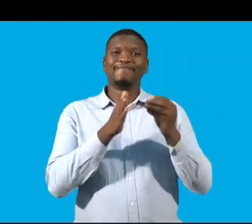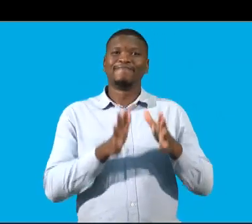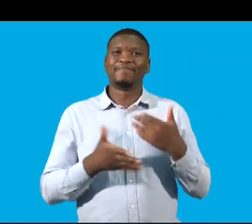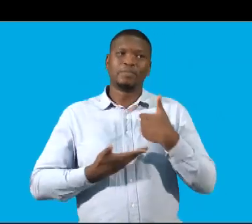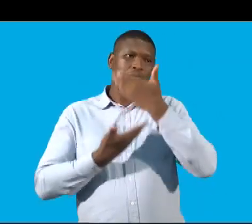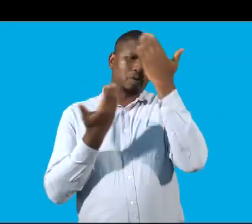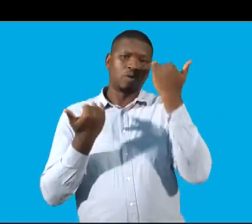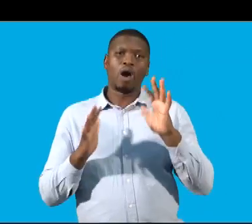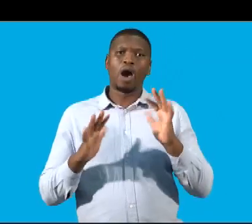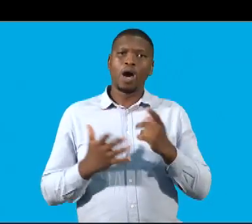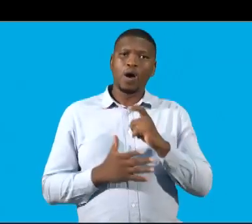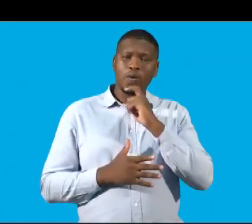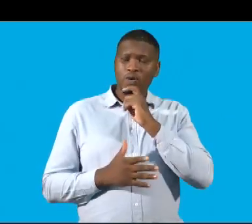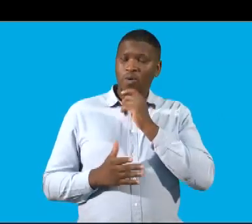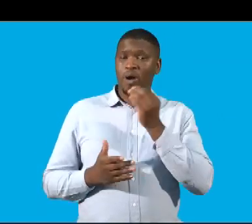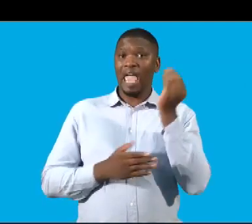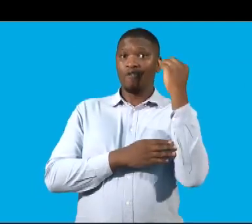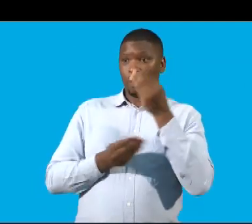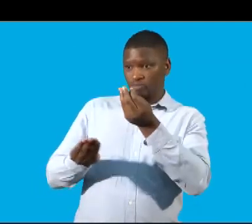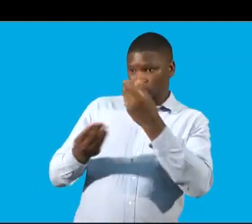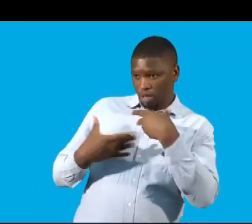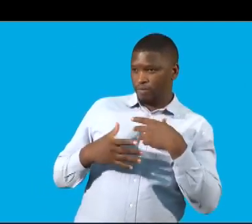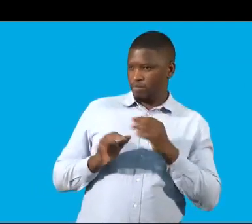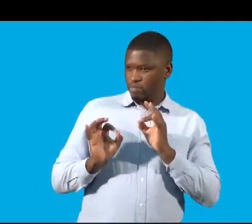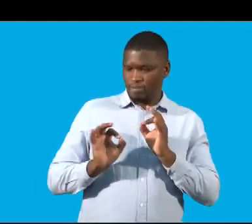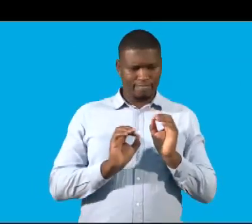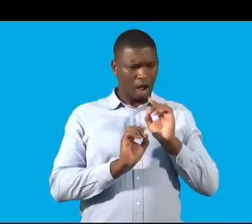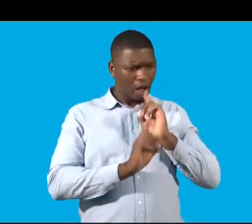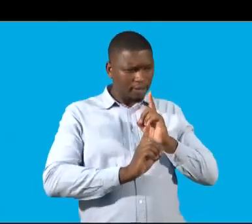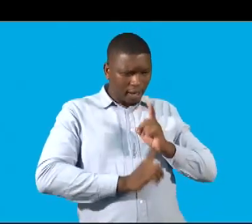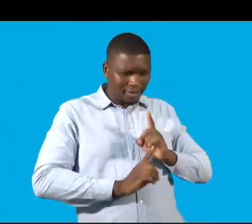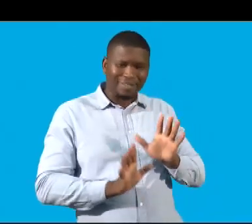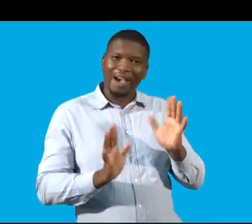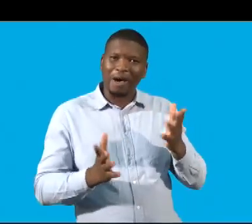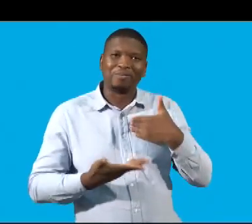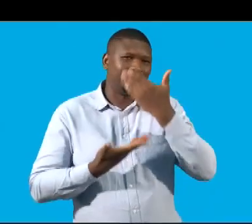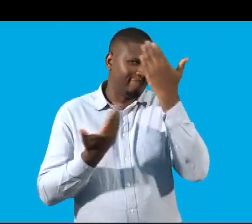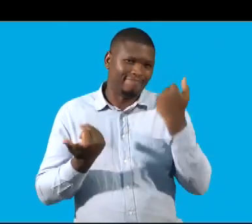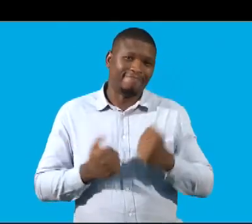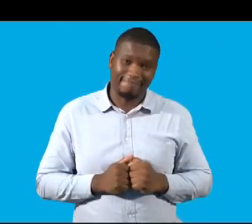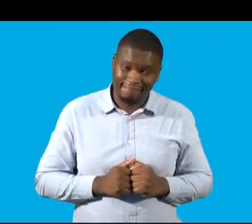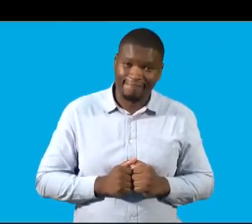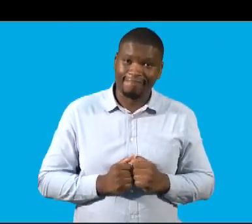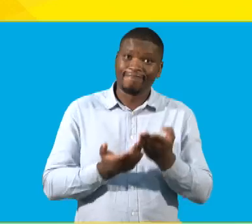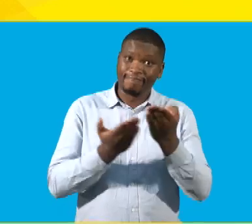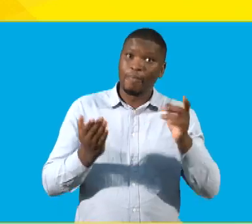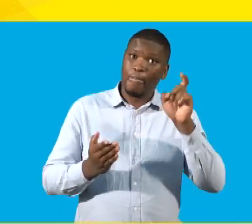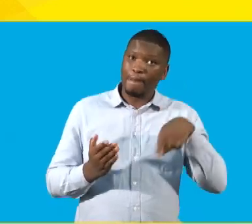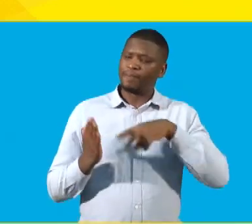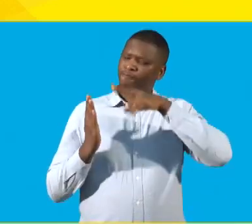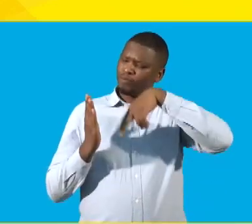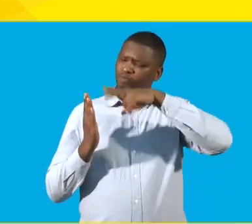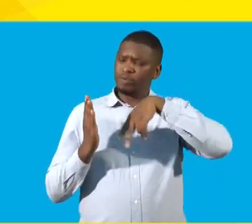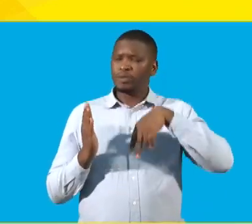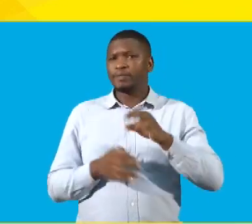to correctly interpret the information given in order to answer the question. So we need to properly